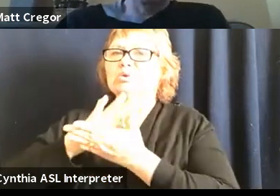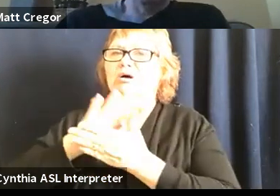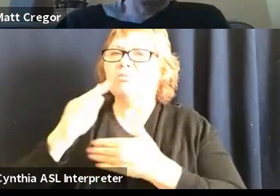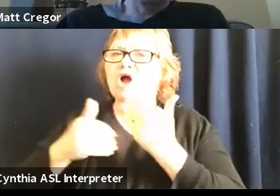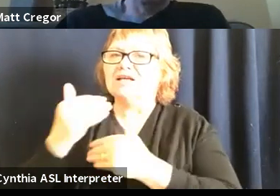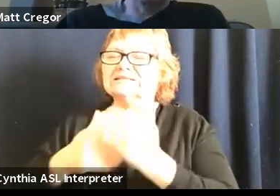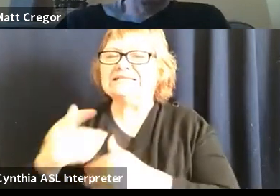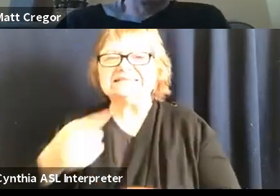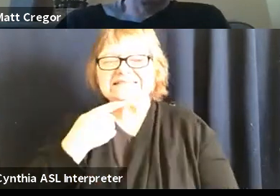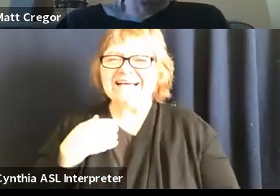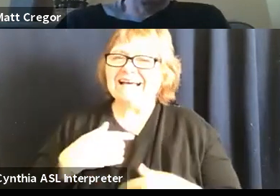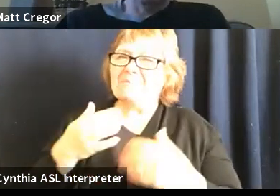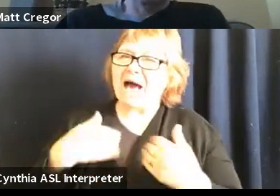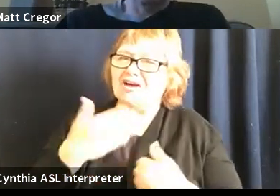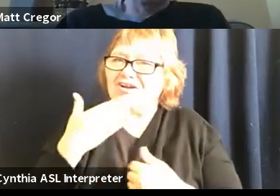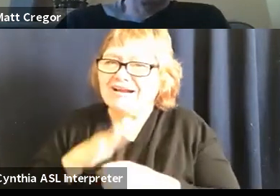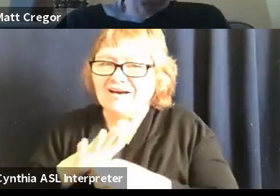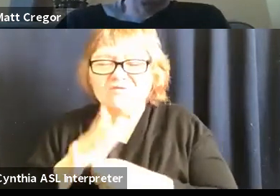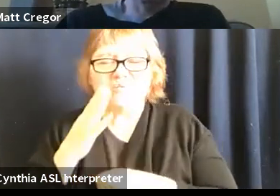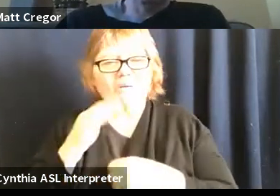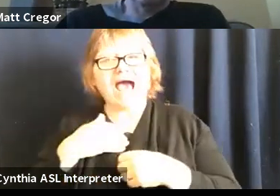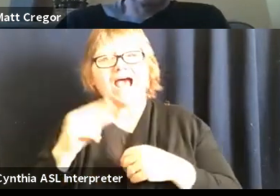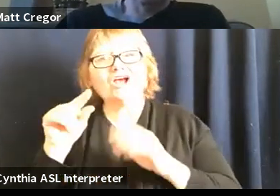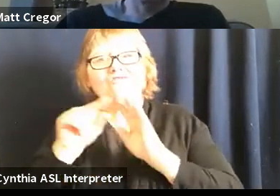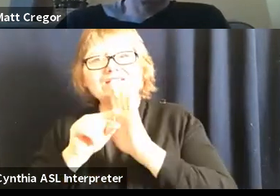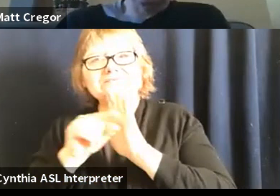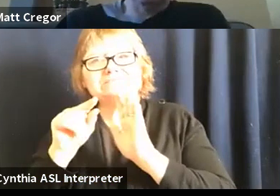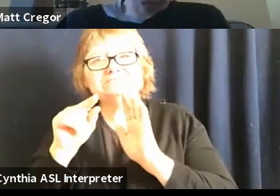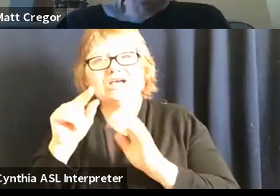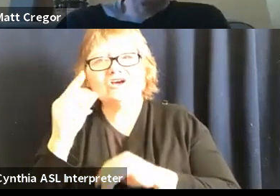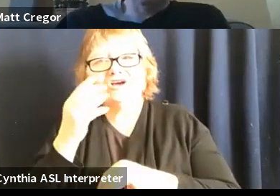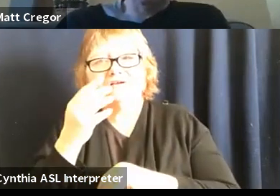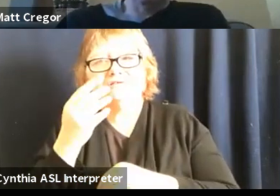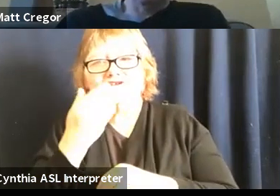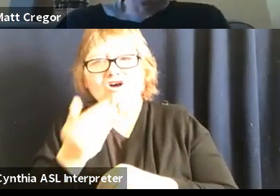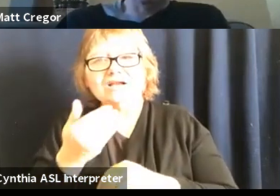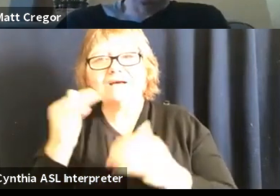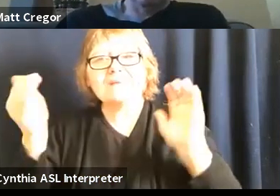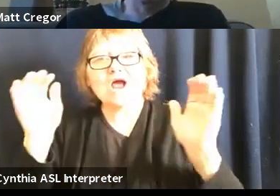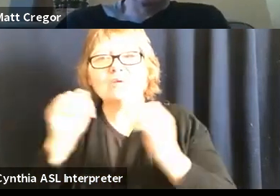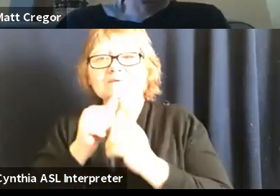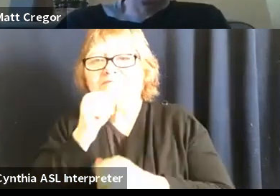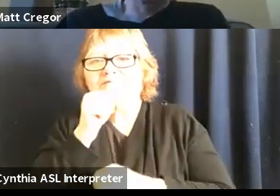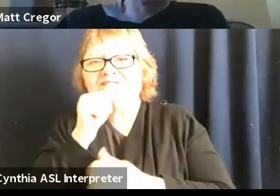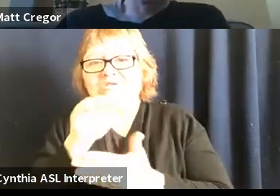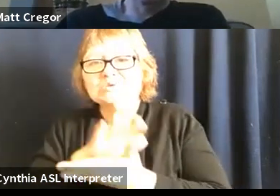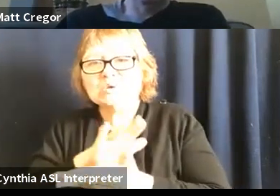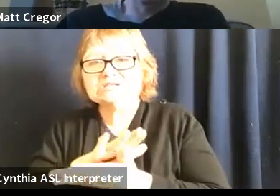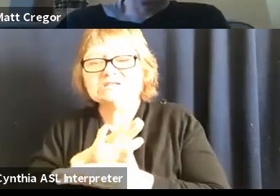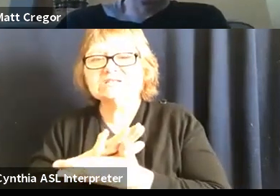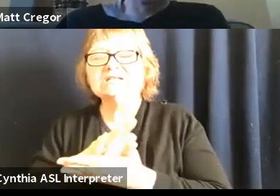enough, whether his grades will compare with many of the private school students in West